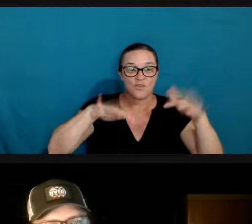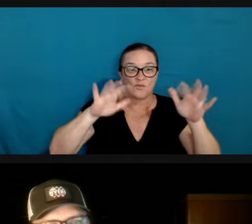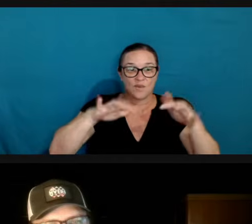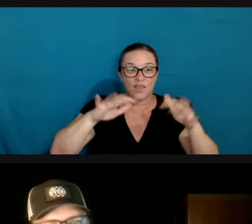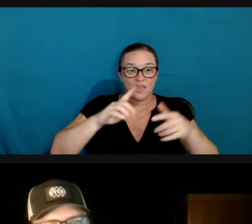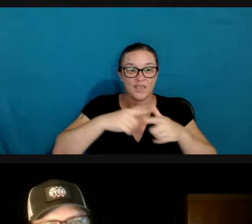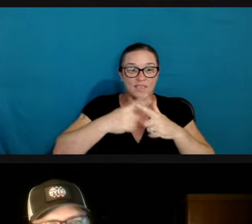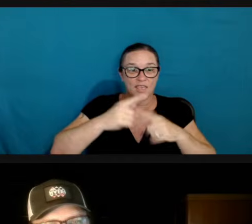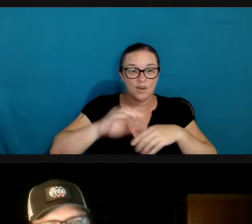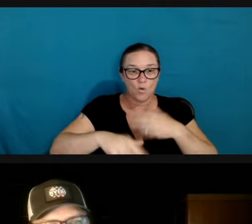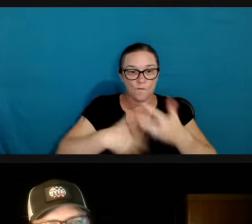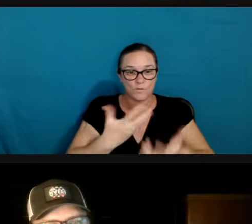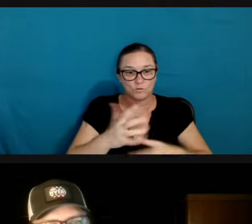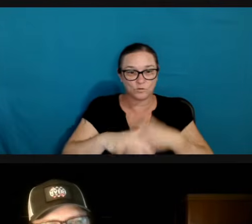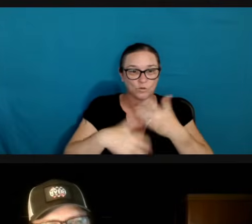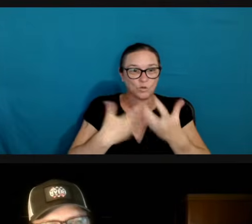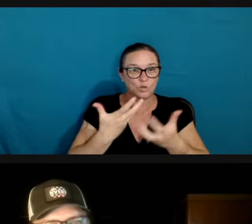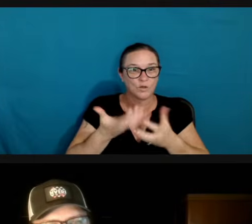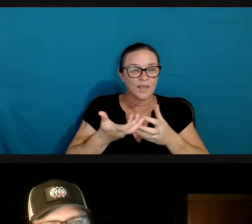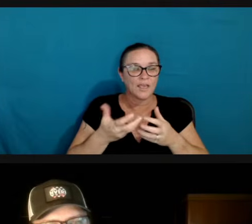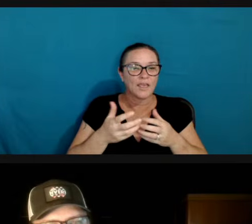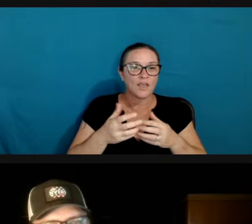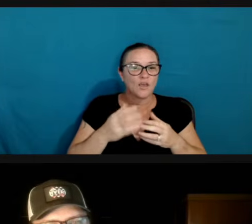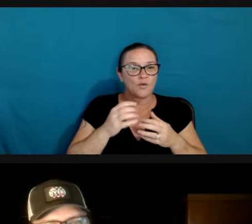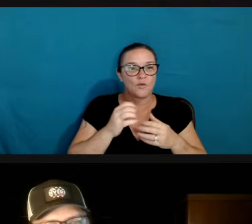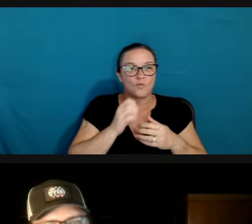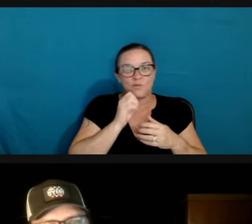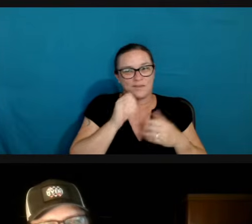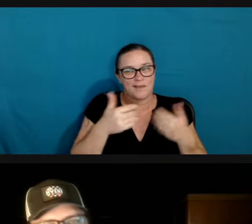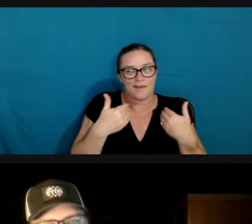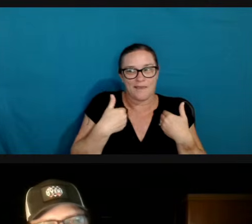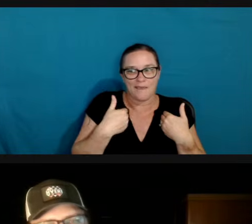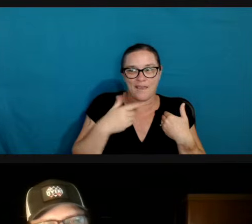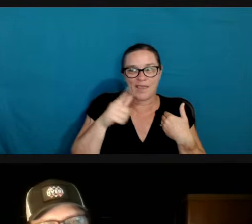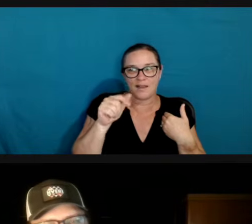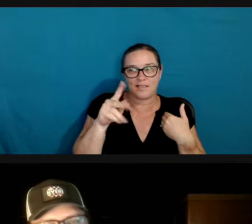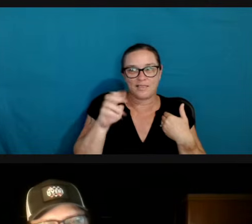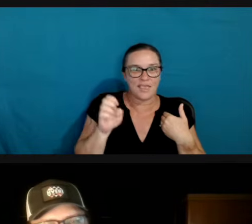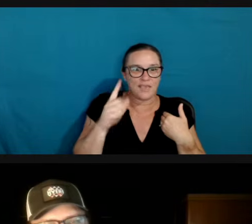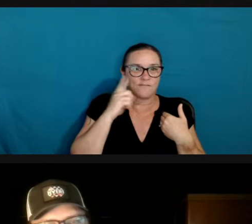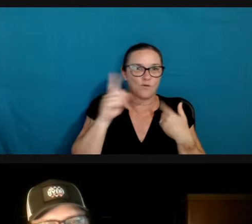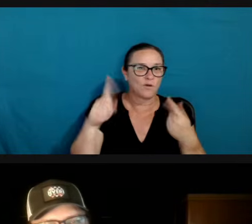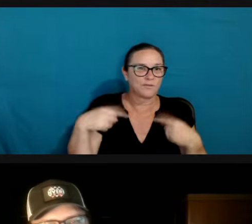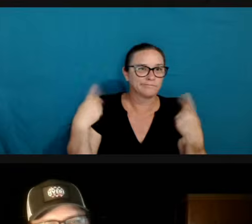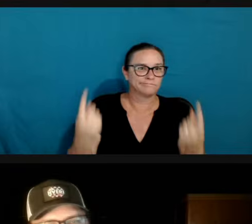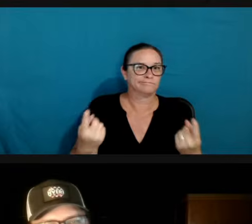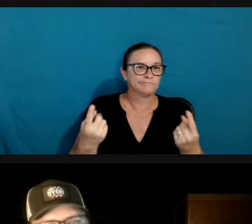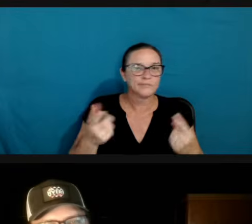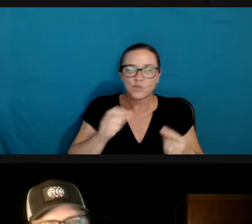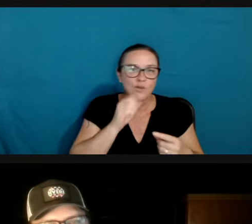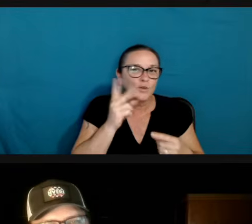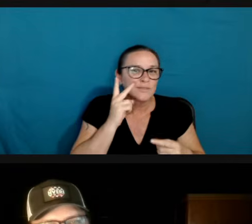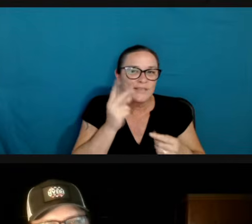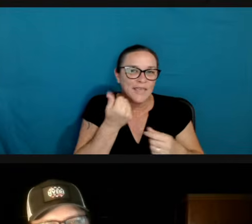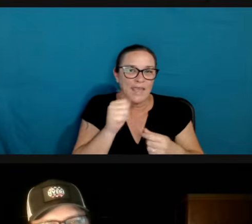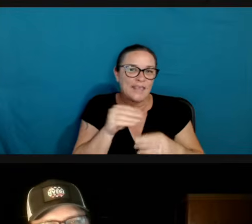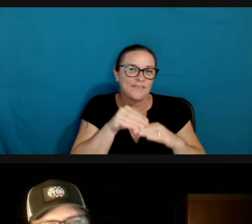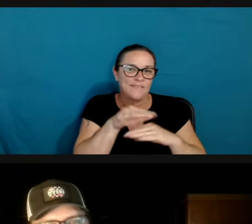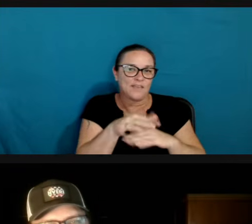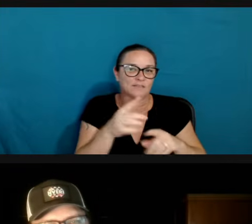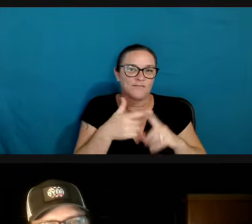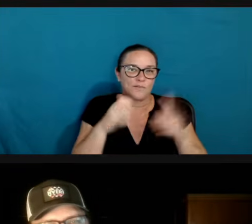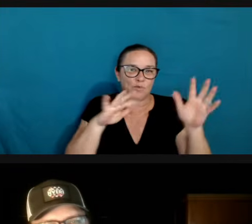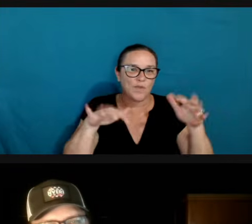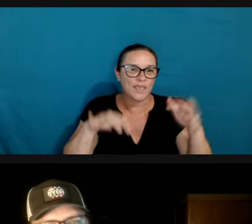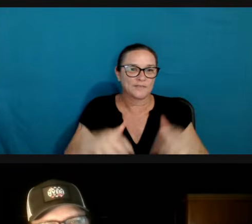overturn. We didn't have a lava lake sitting around. We haven't had one of those sitting around for a while, so we're not seeing that kind of effect. There's really nothing much to talk about as